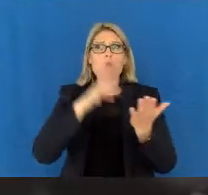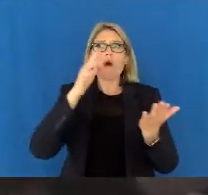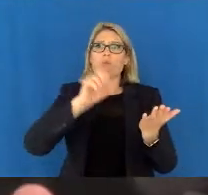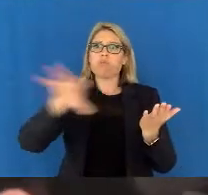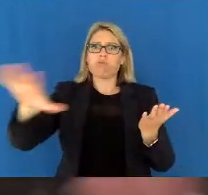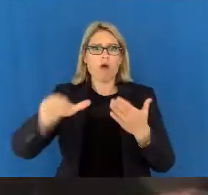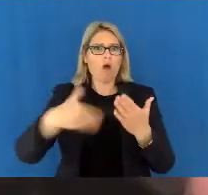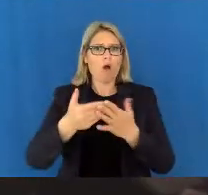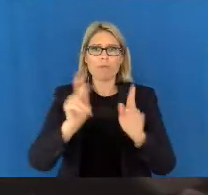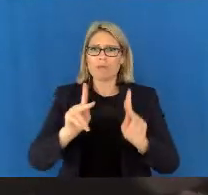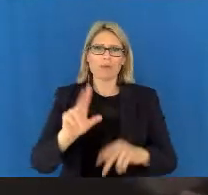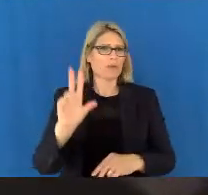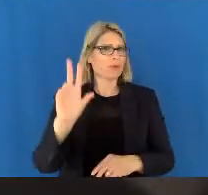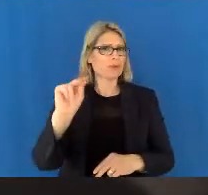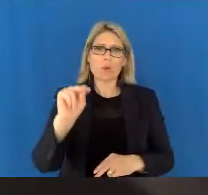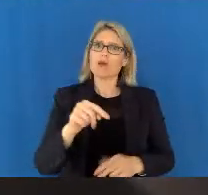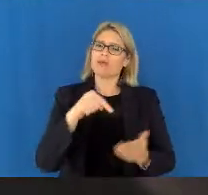no.